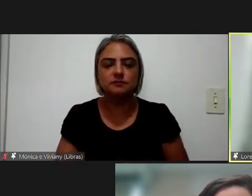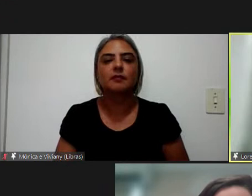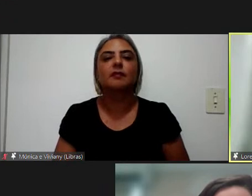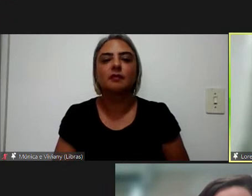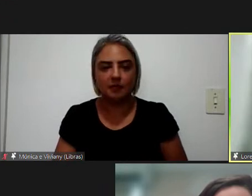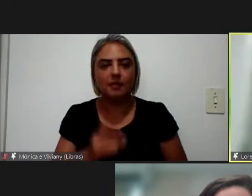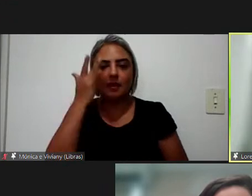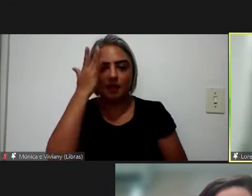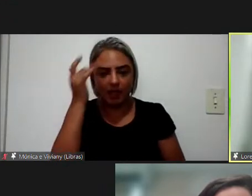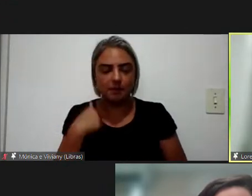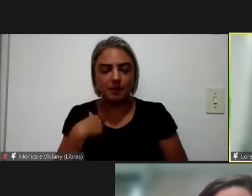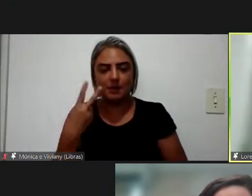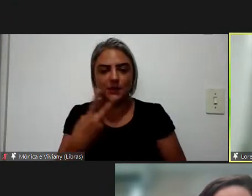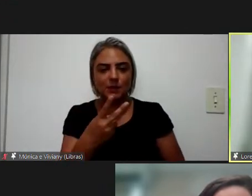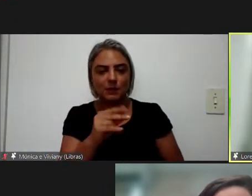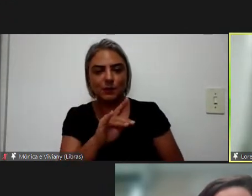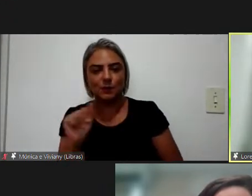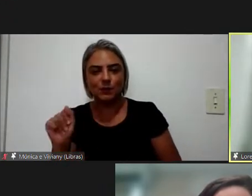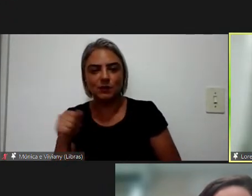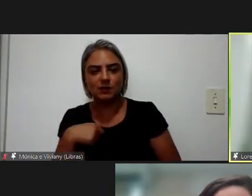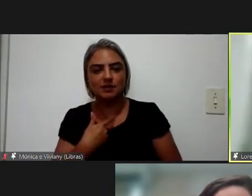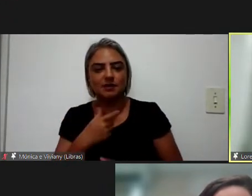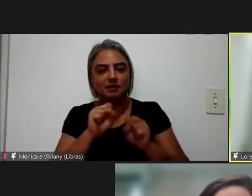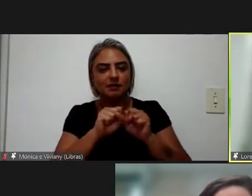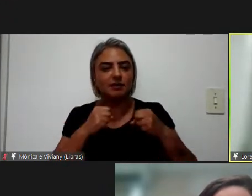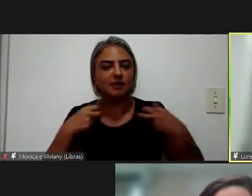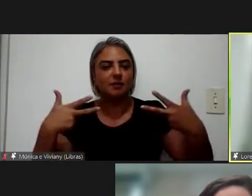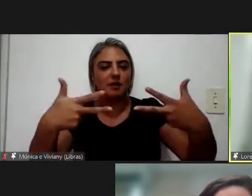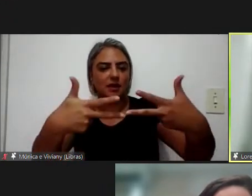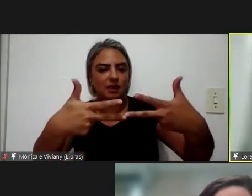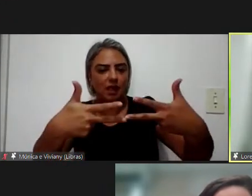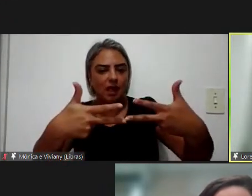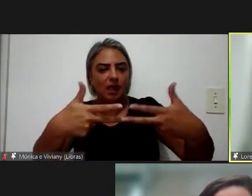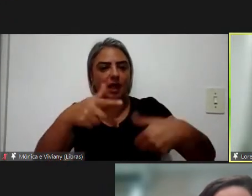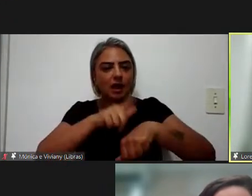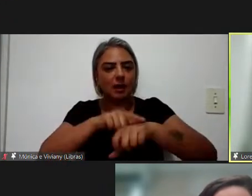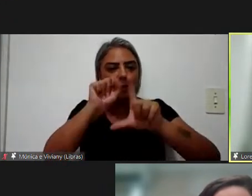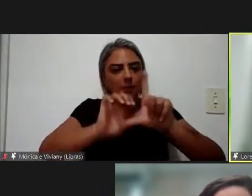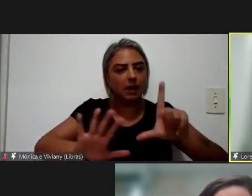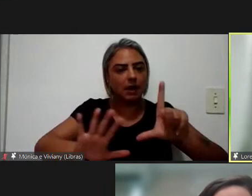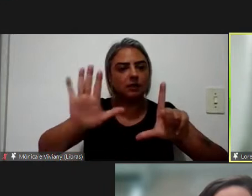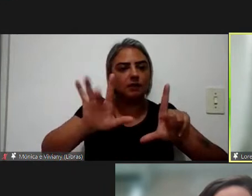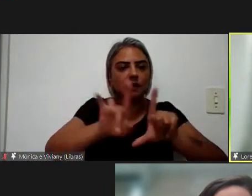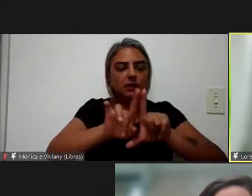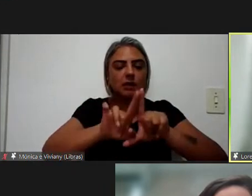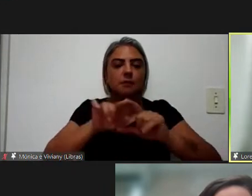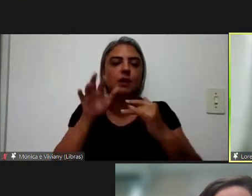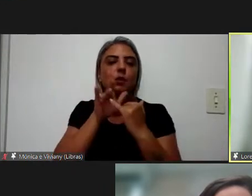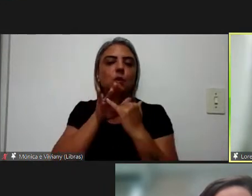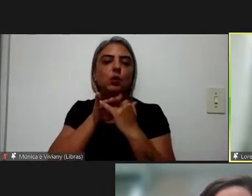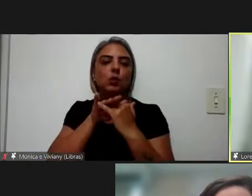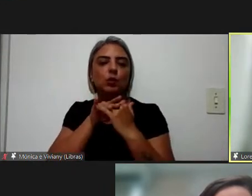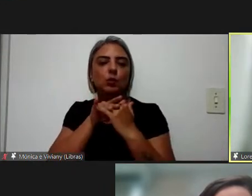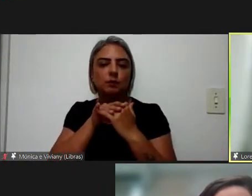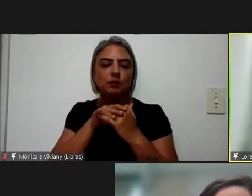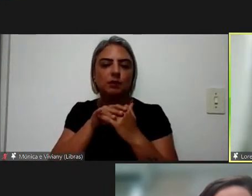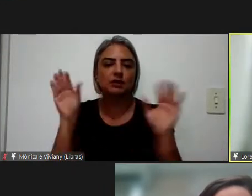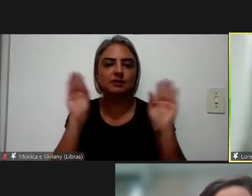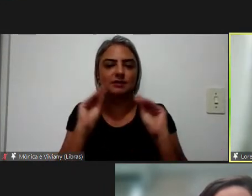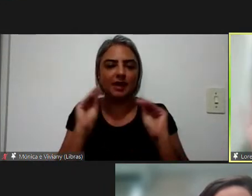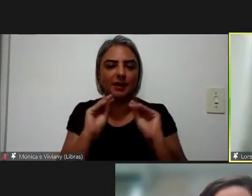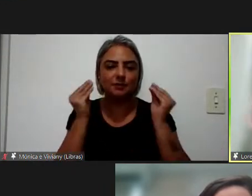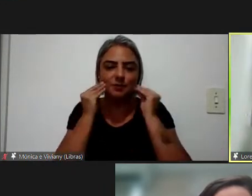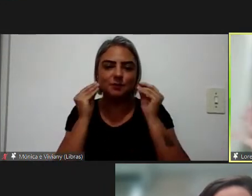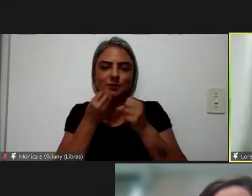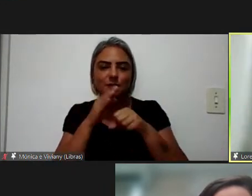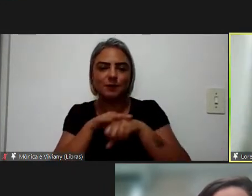you tomorrow in our second day of the seminar in the same platform and also in the same channel in